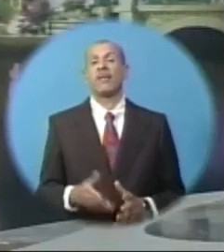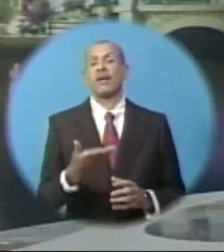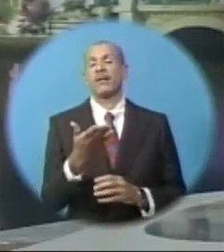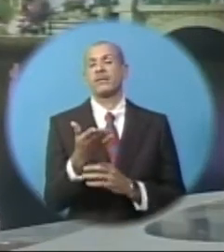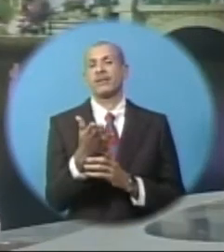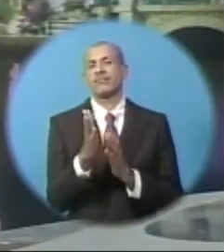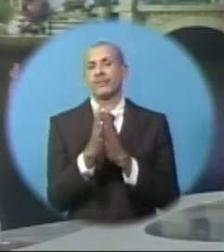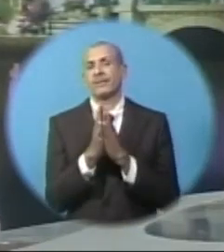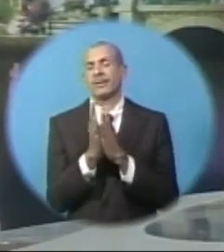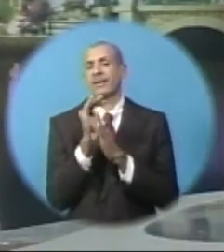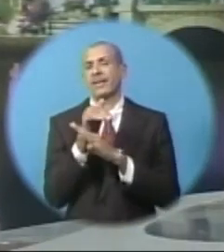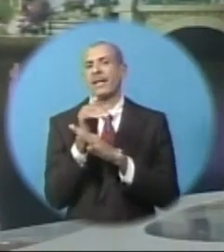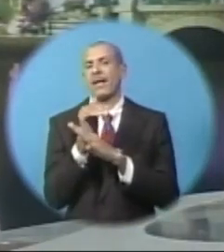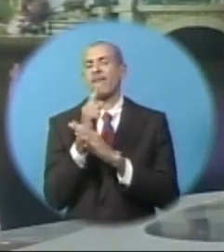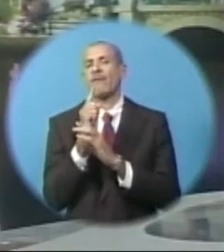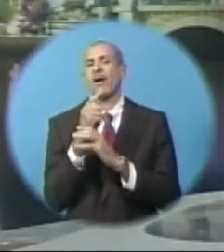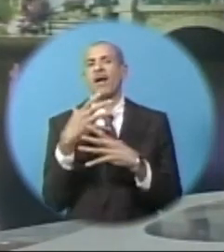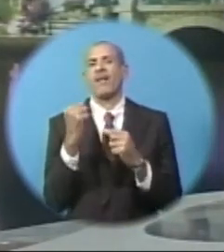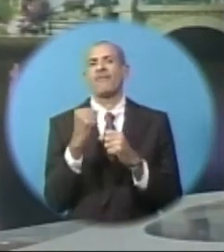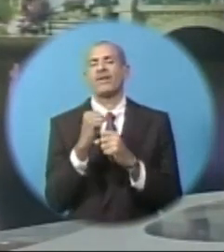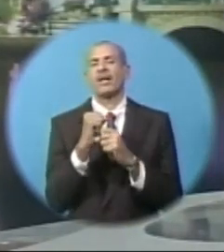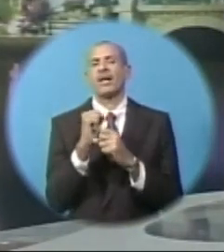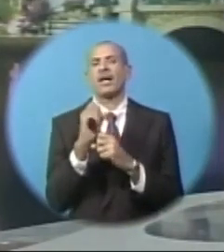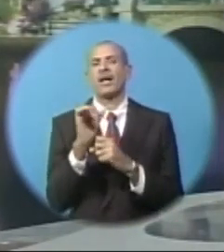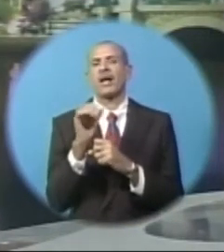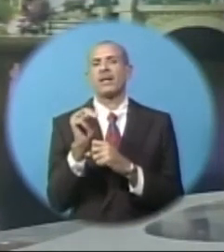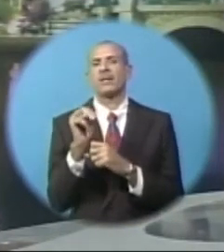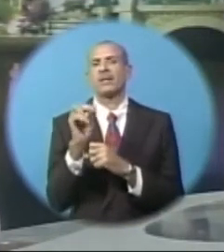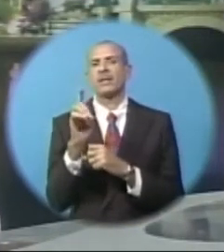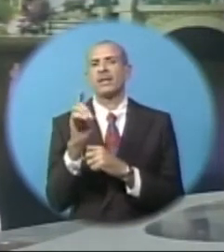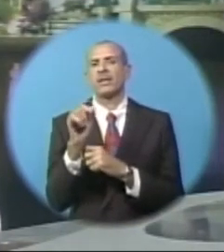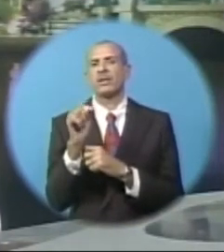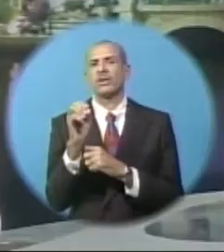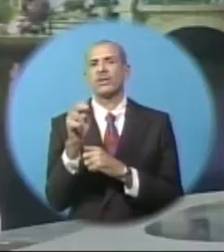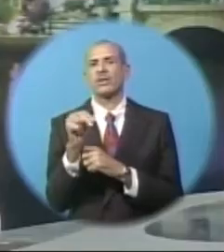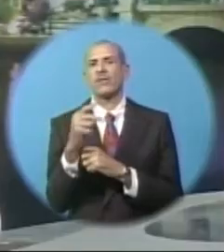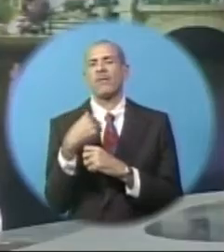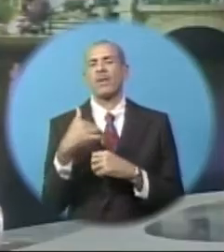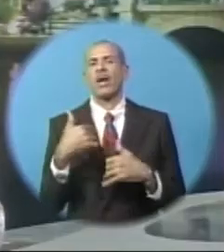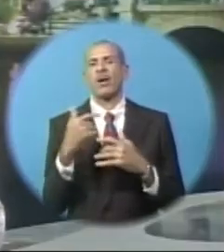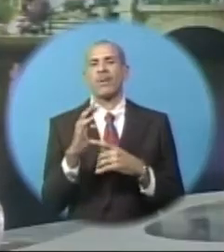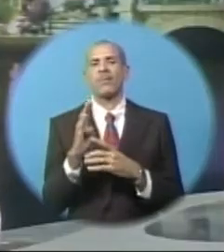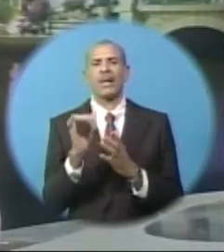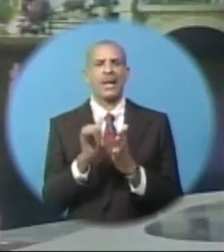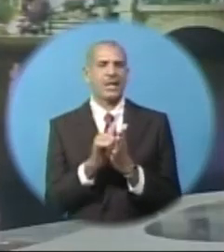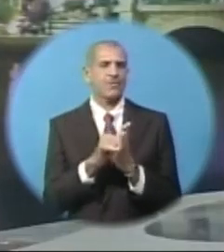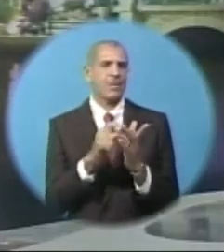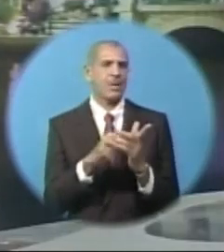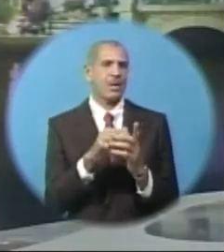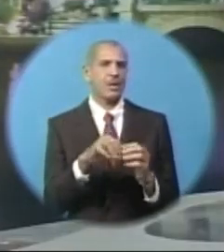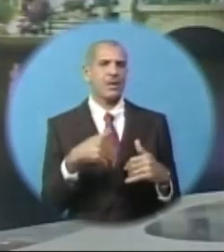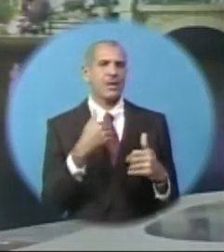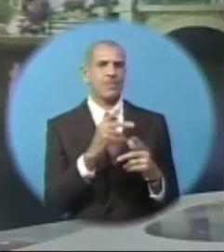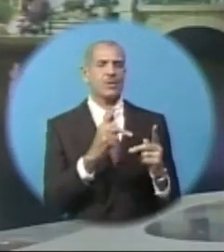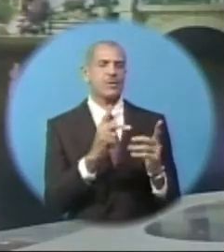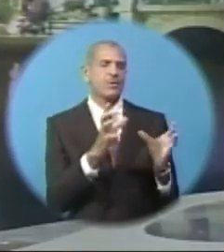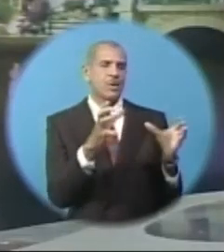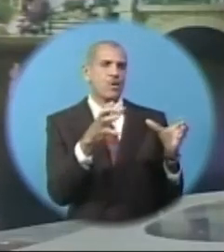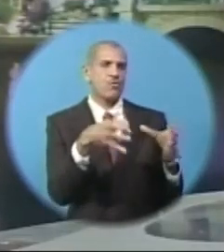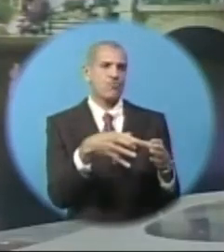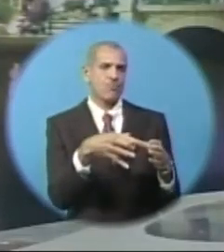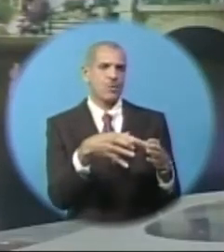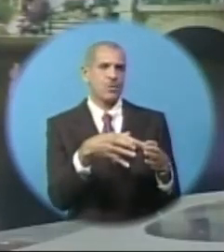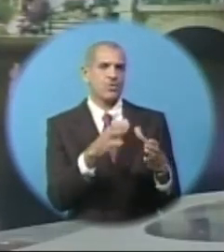call tonight for healthier conditions for young people, and it's coming from one of their own. Well, it's actually coming from a group of school